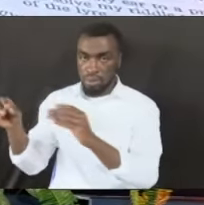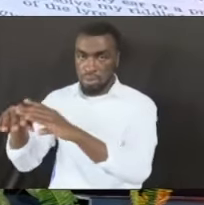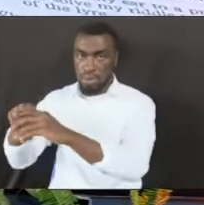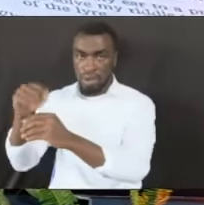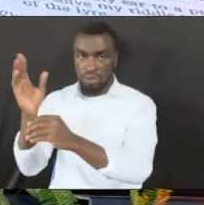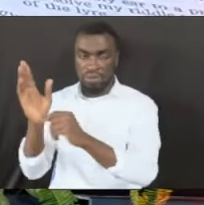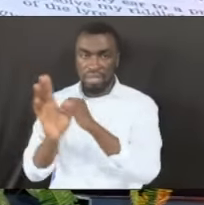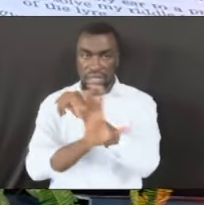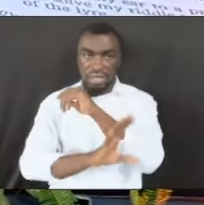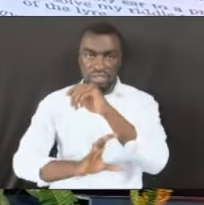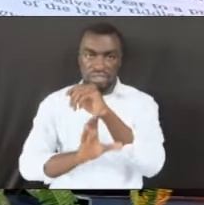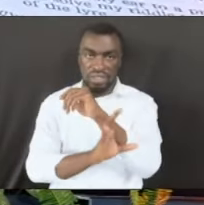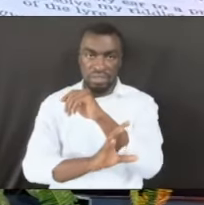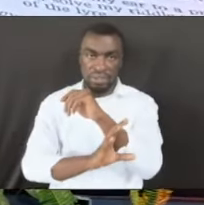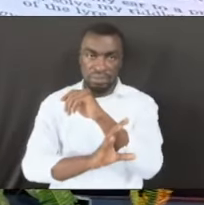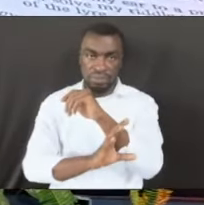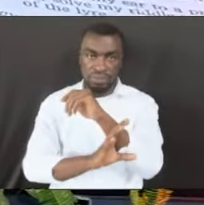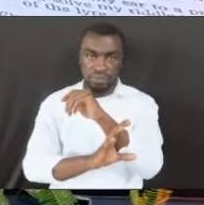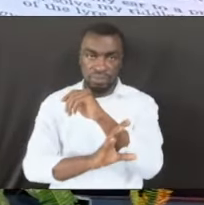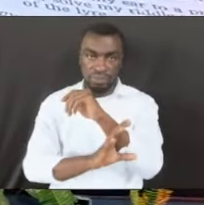Then they gave me the appointment,